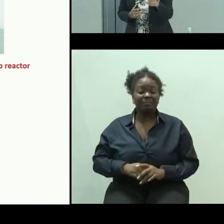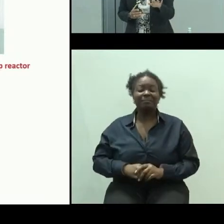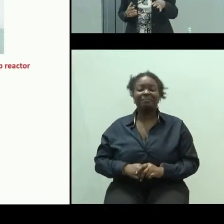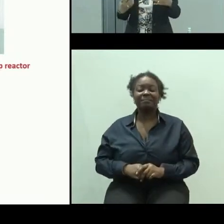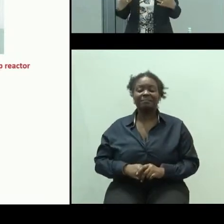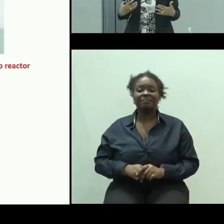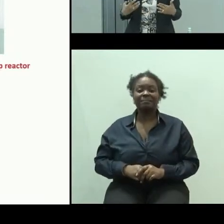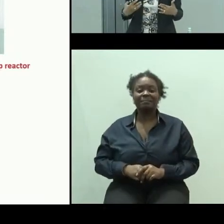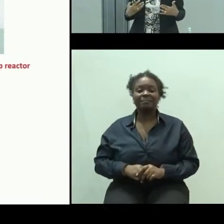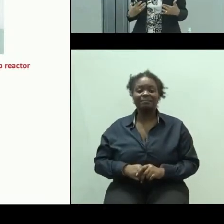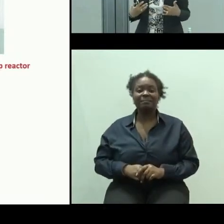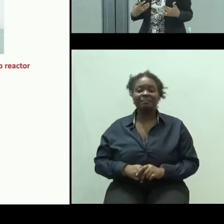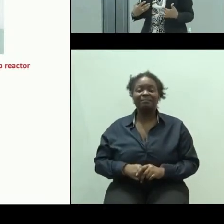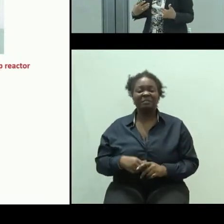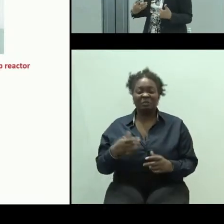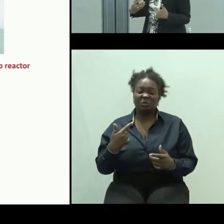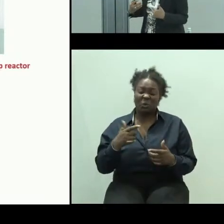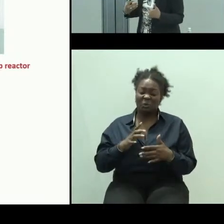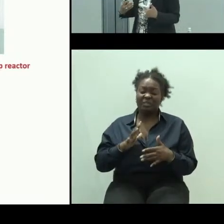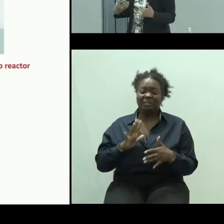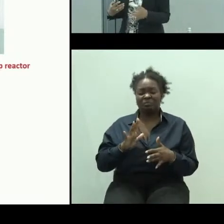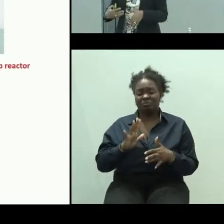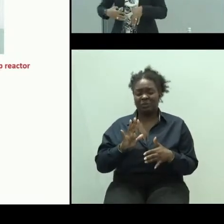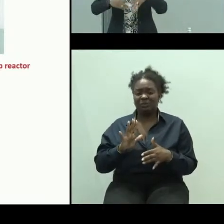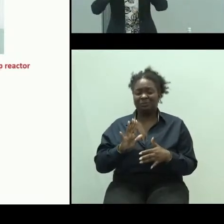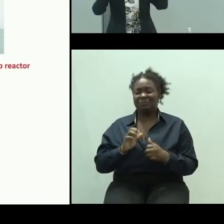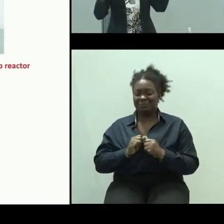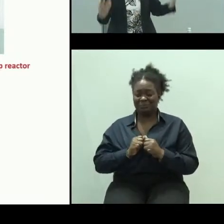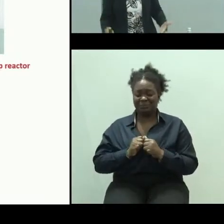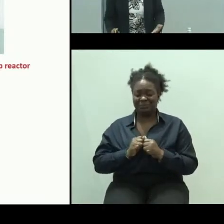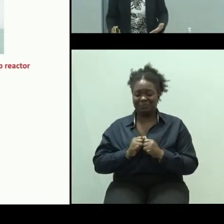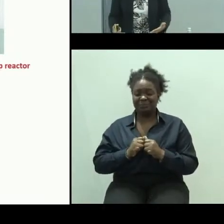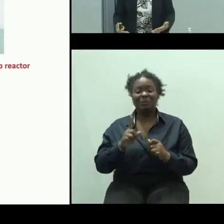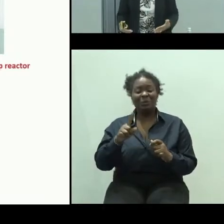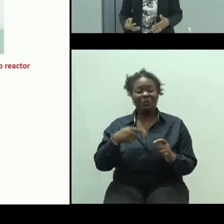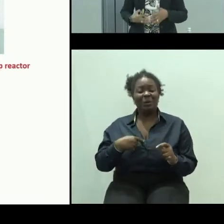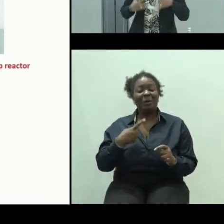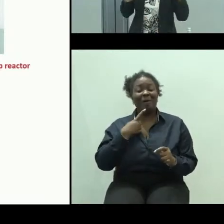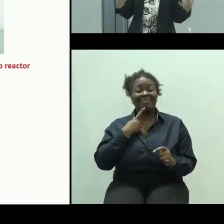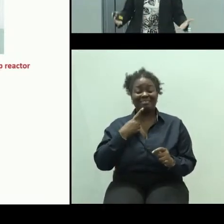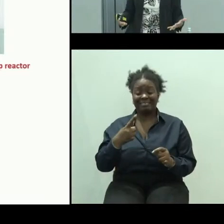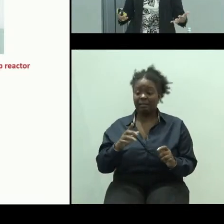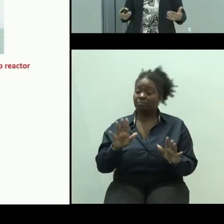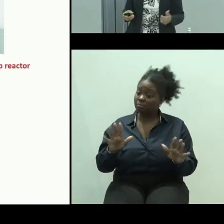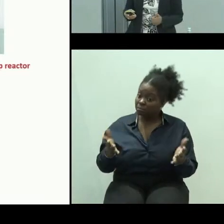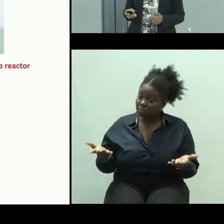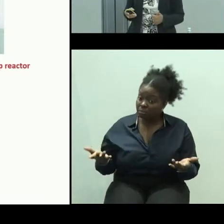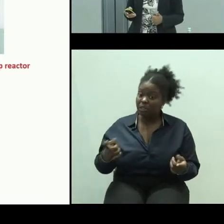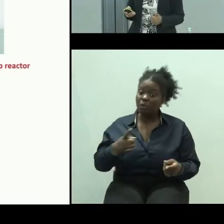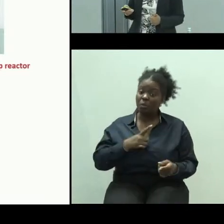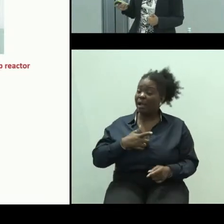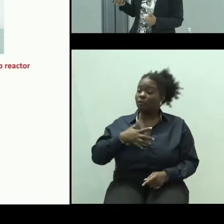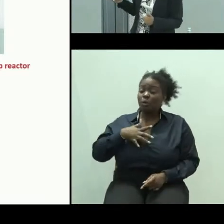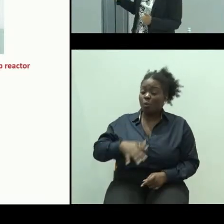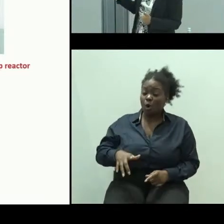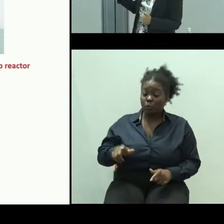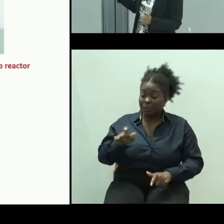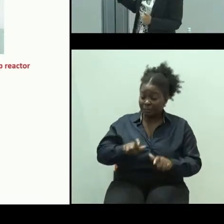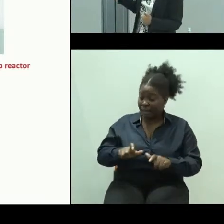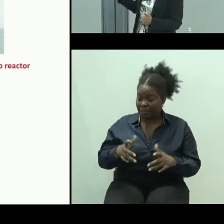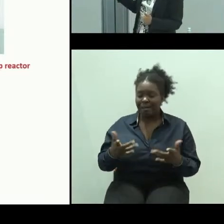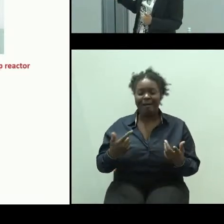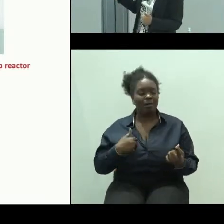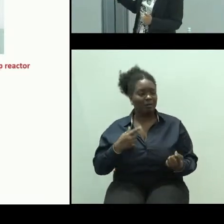hands. It's a unique phenomenon in the United States. And then I said, so tell me why you don't want to do the experiment. And he said,